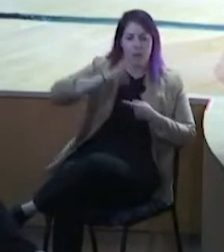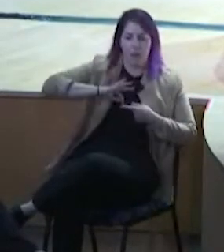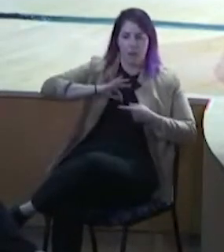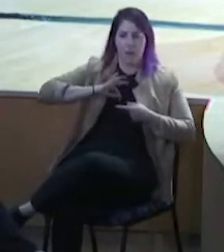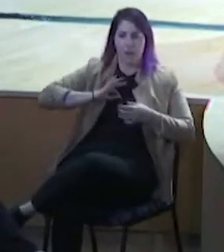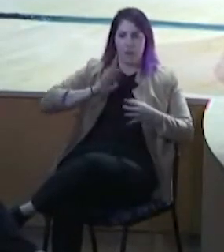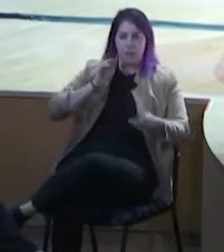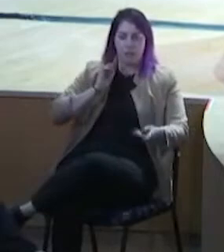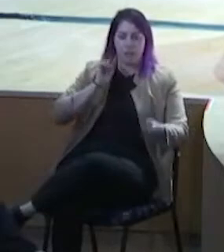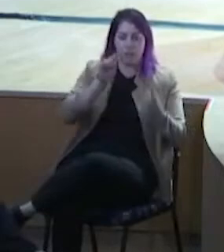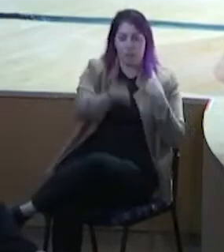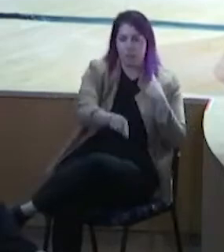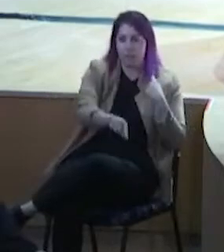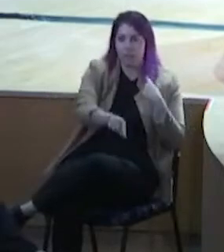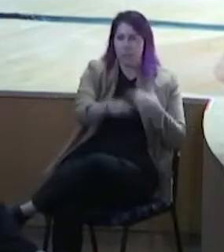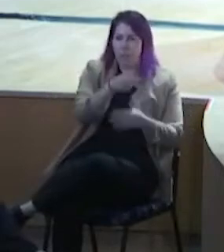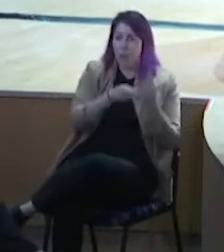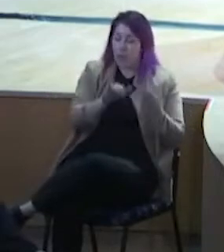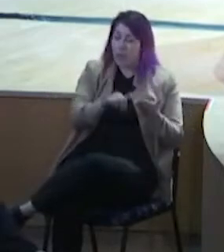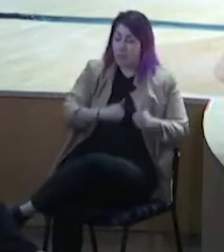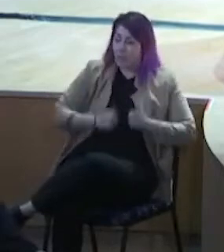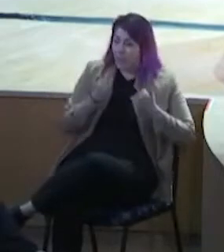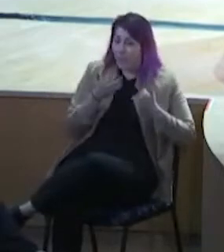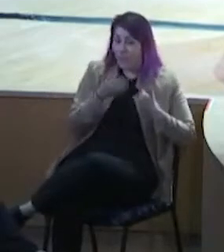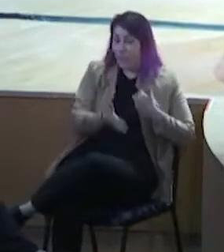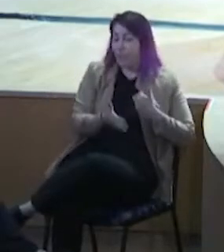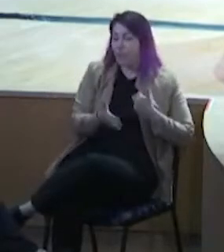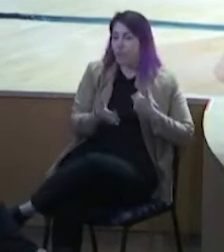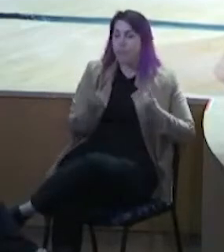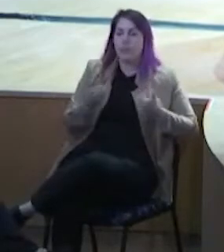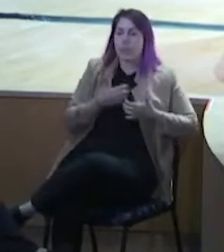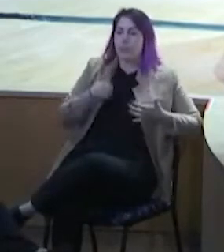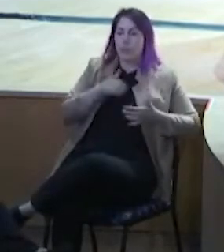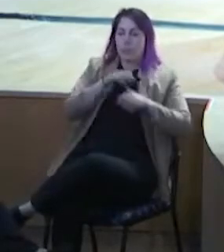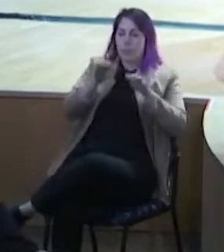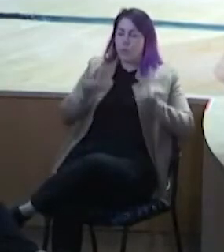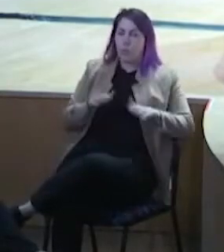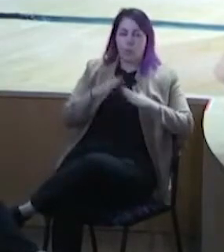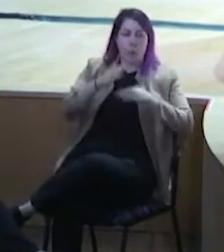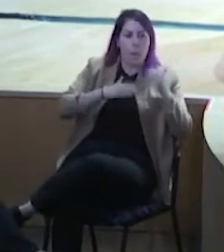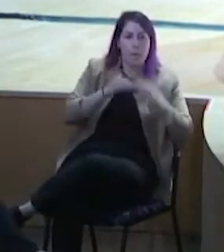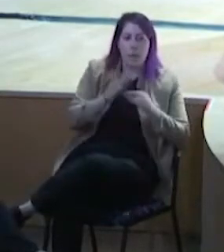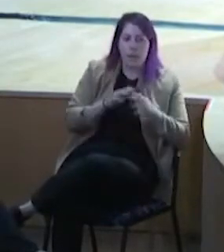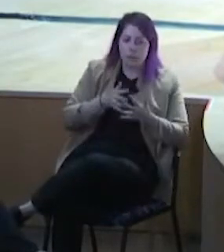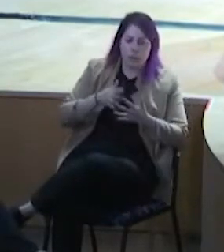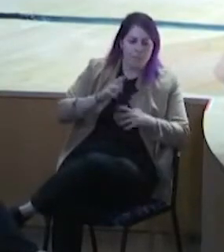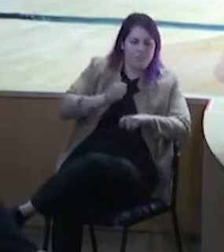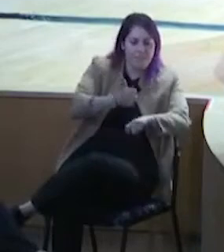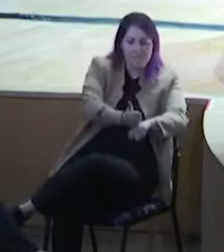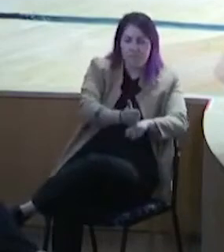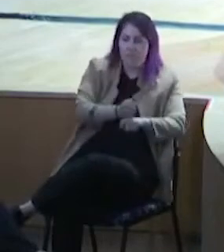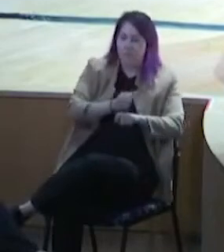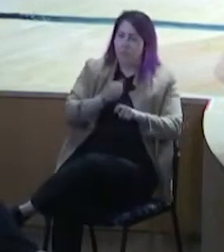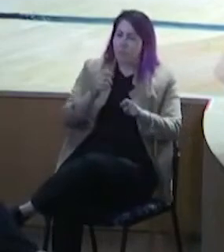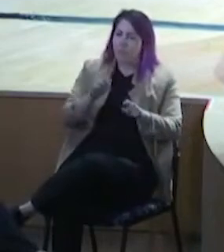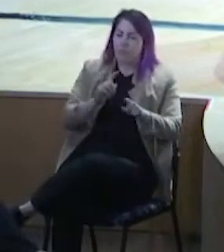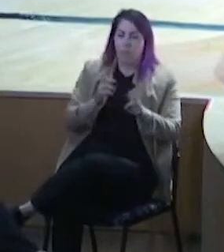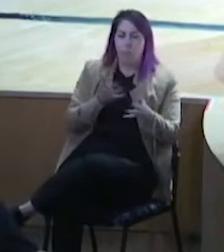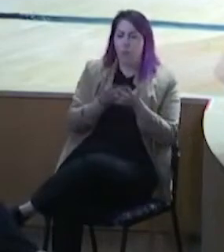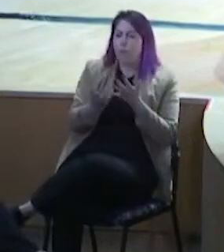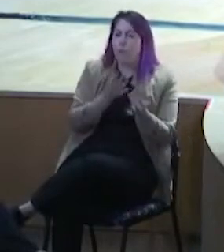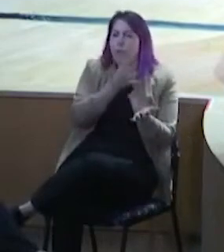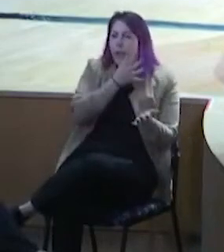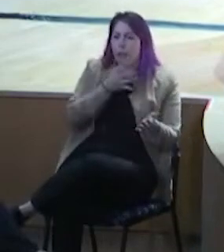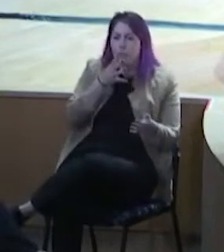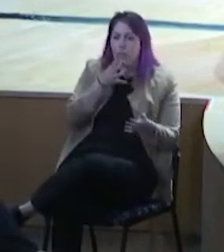priority of life in Hawaii, is anything that we do, anything that we build or implement or different ways of agriculture needs